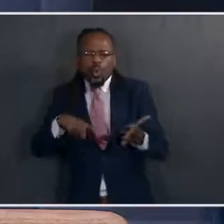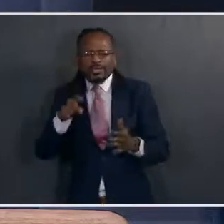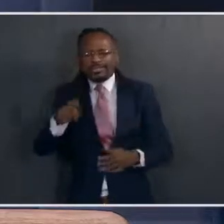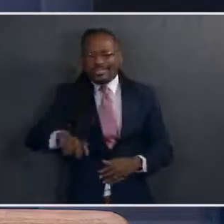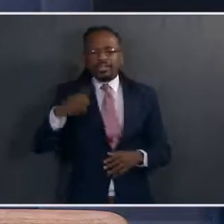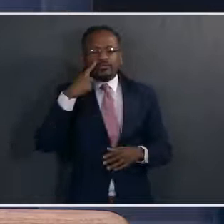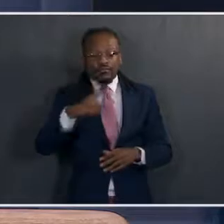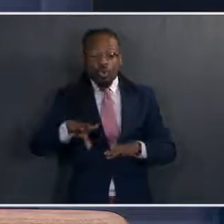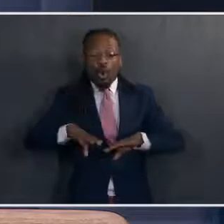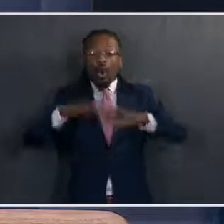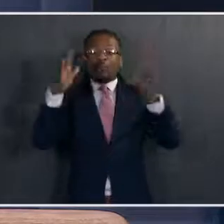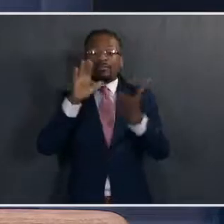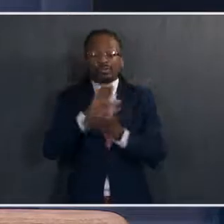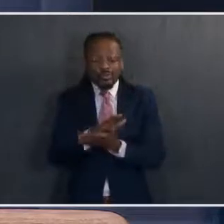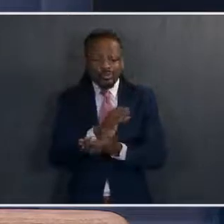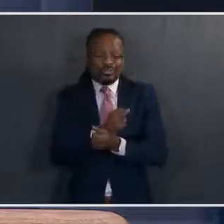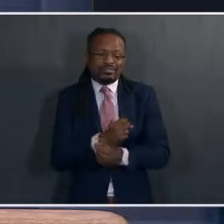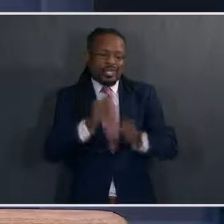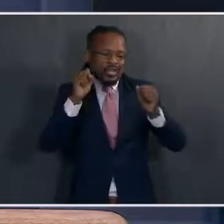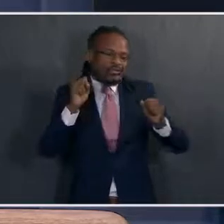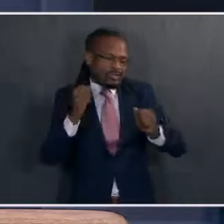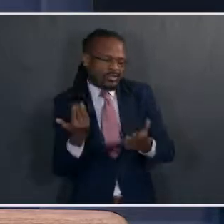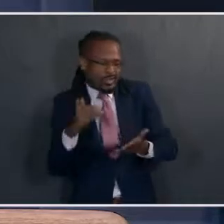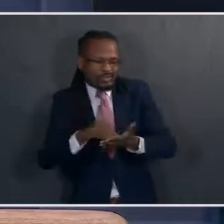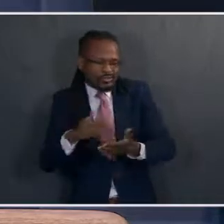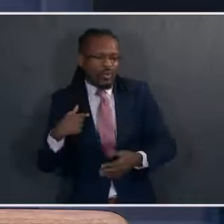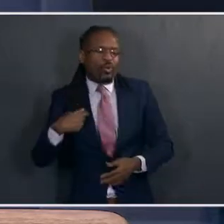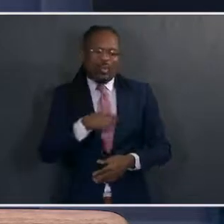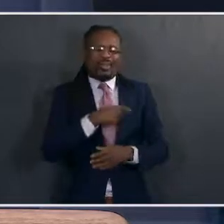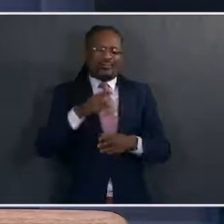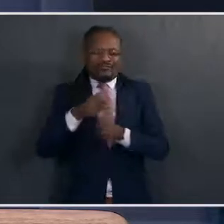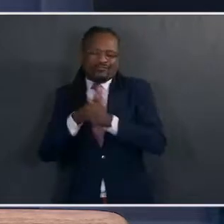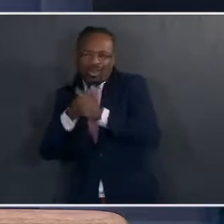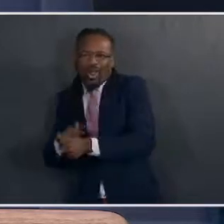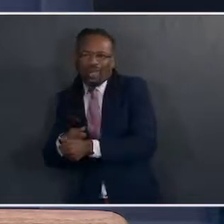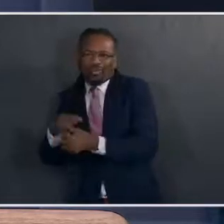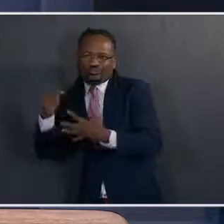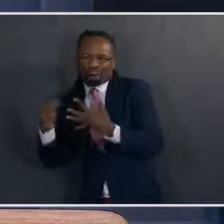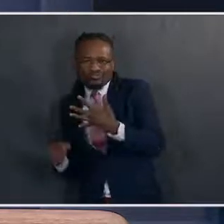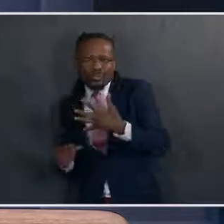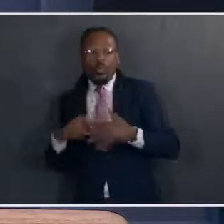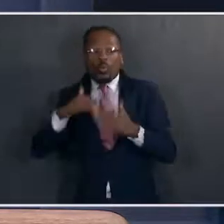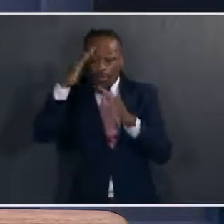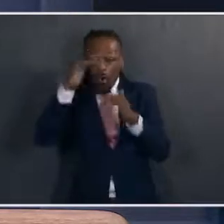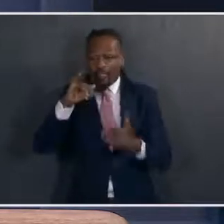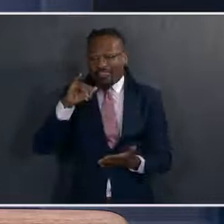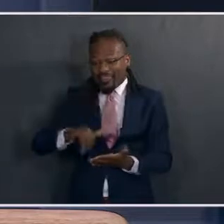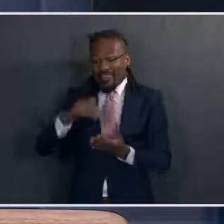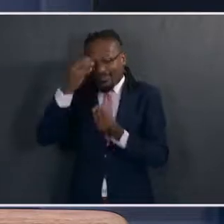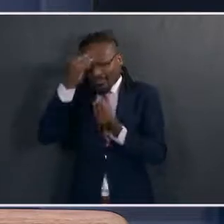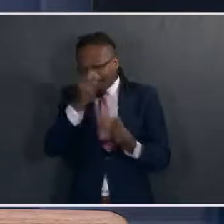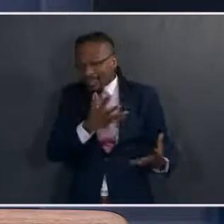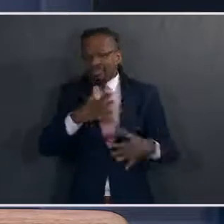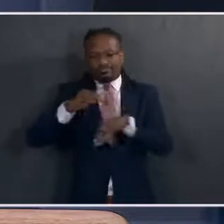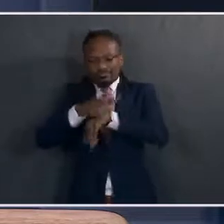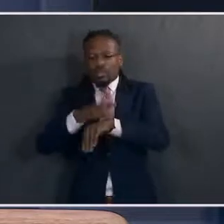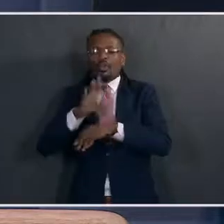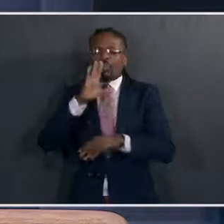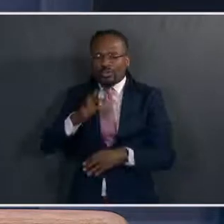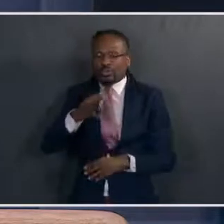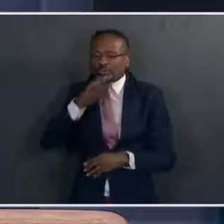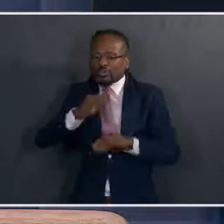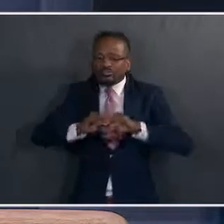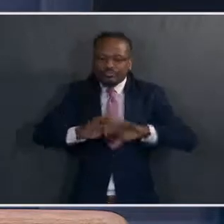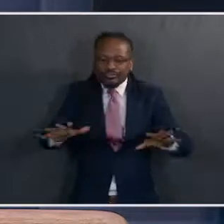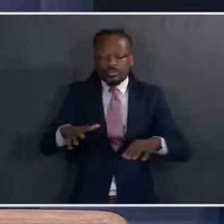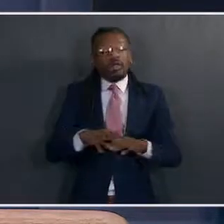reopening of schools. And so we'd certainly defer to that, which we hope to see soon. The president himself has talked about the